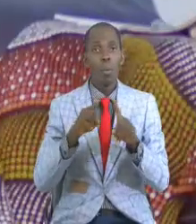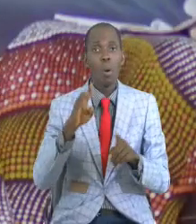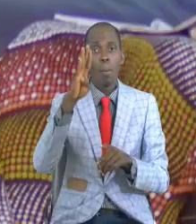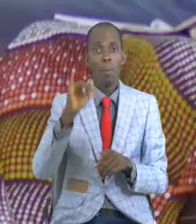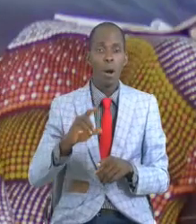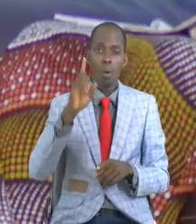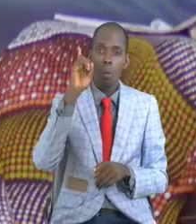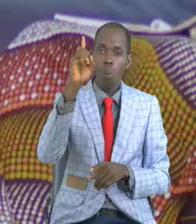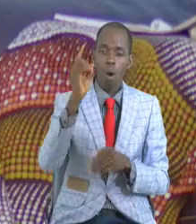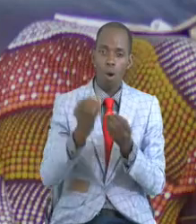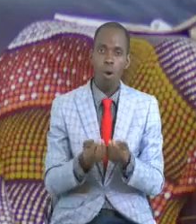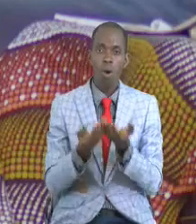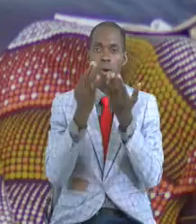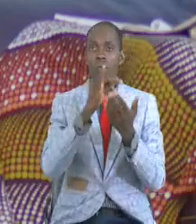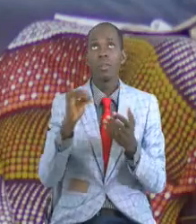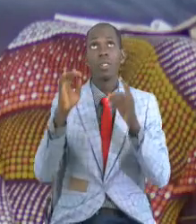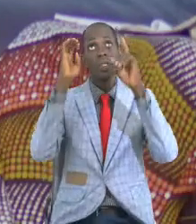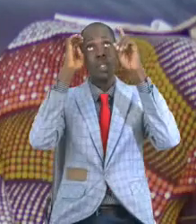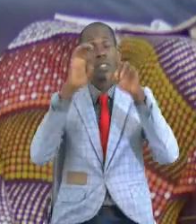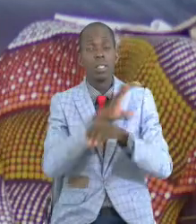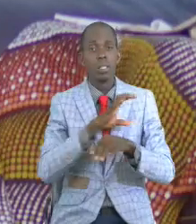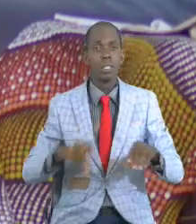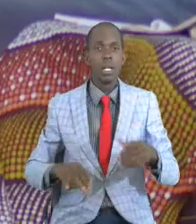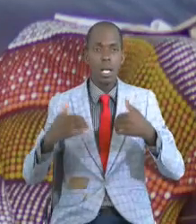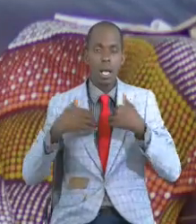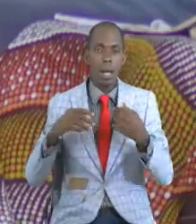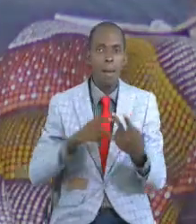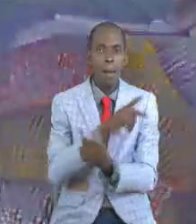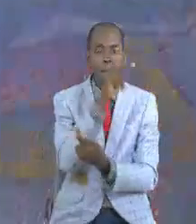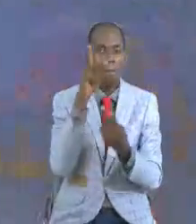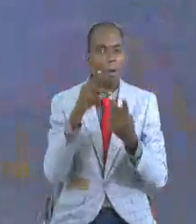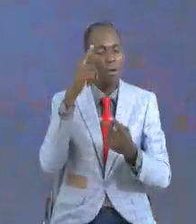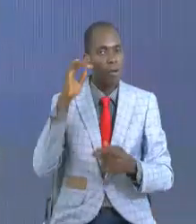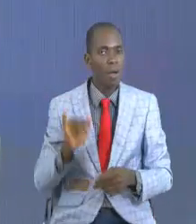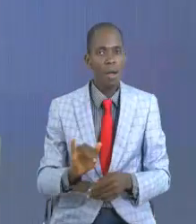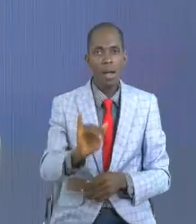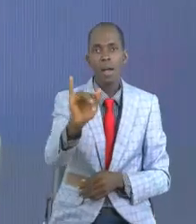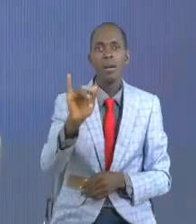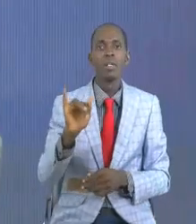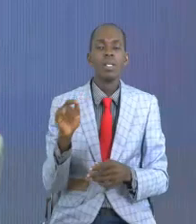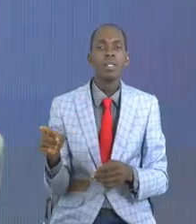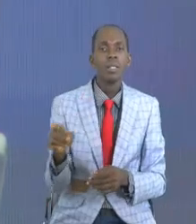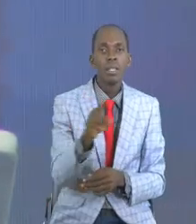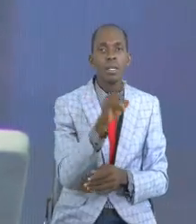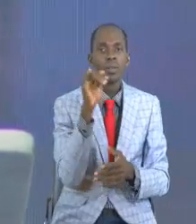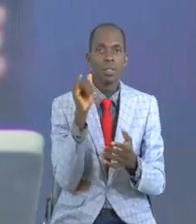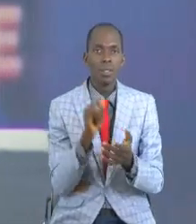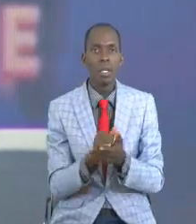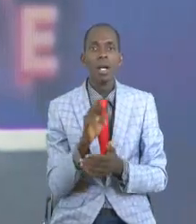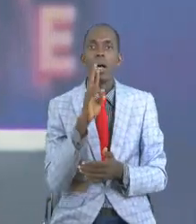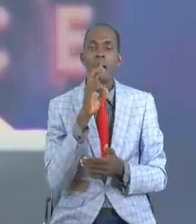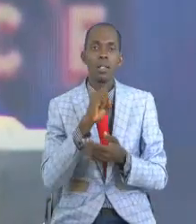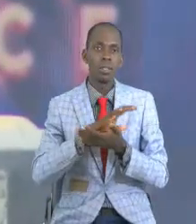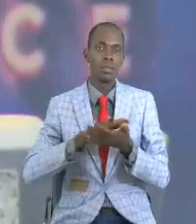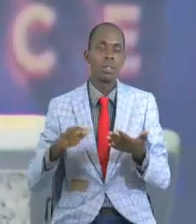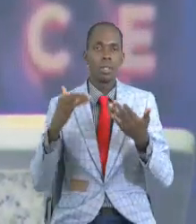offering, he, Christ, has perfected forever them that are sanctified. Let's come to